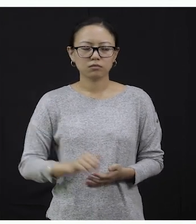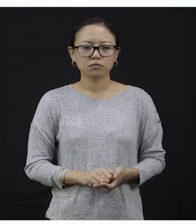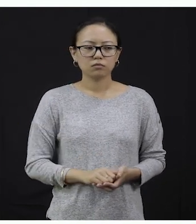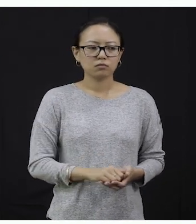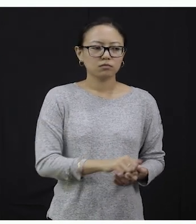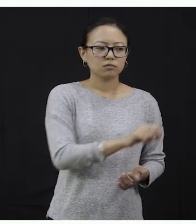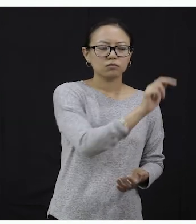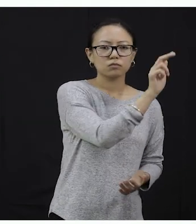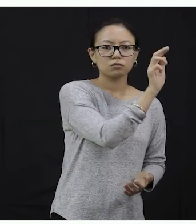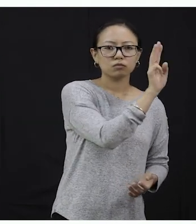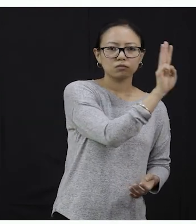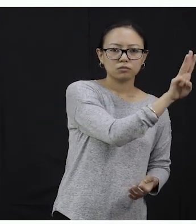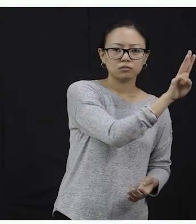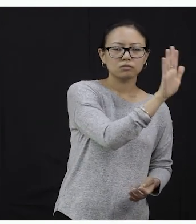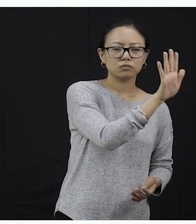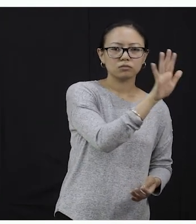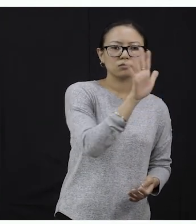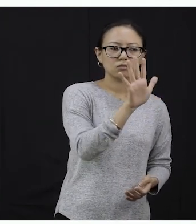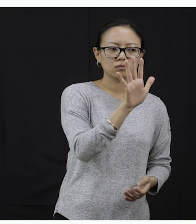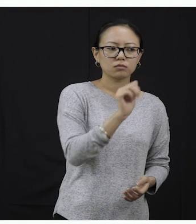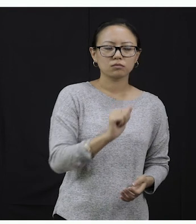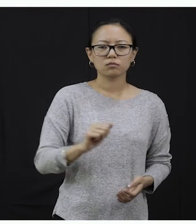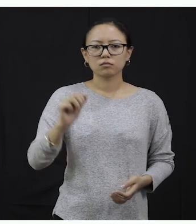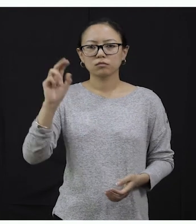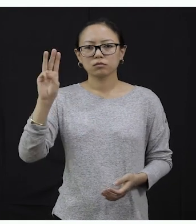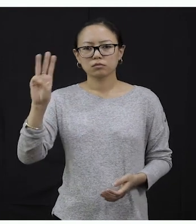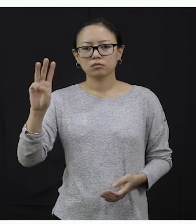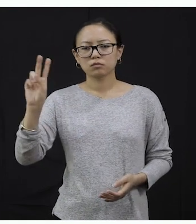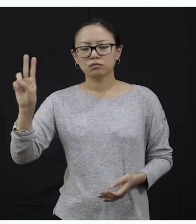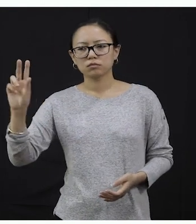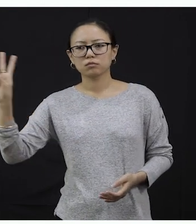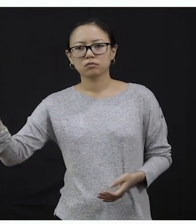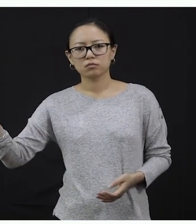So compare the number, which one has a greater number?